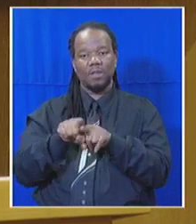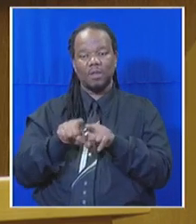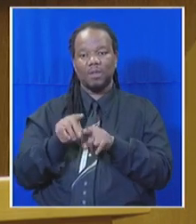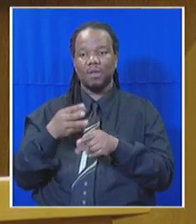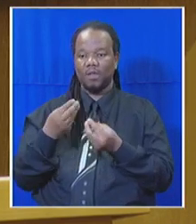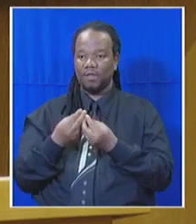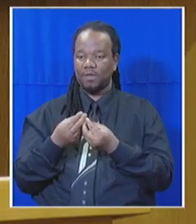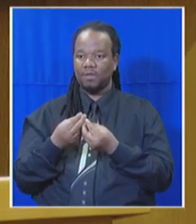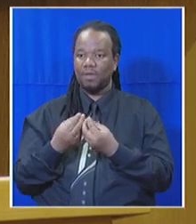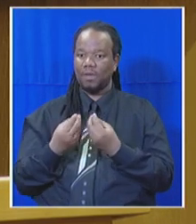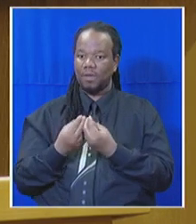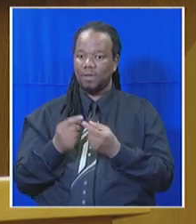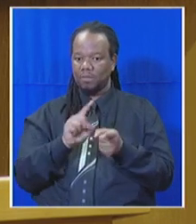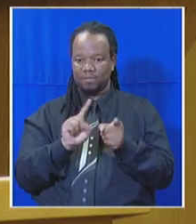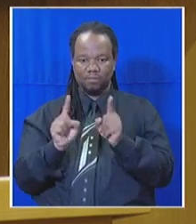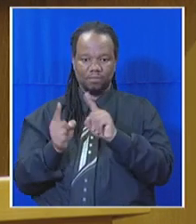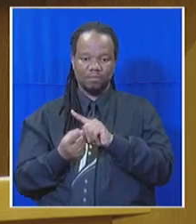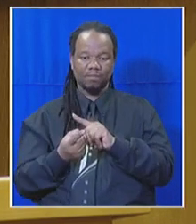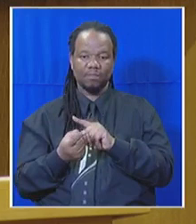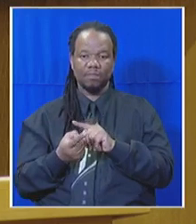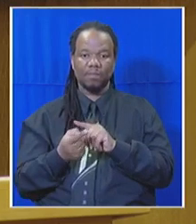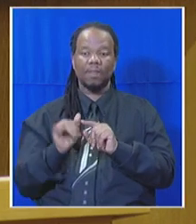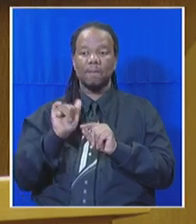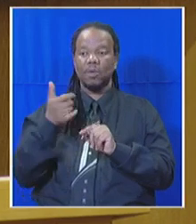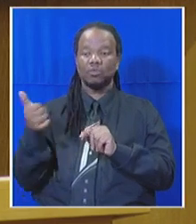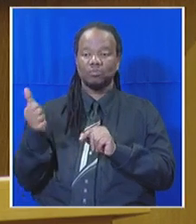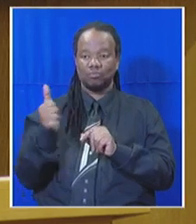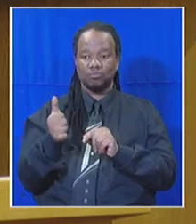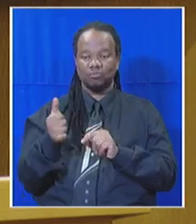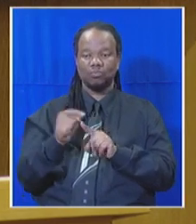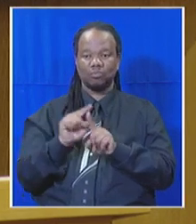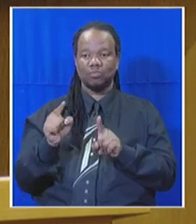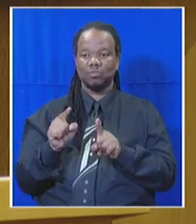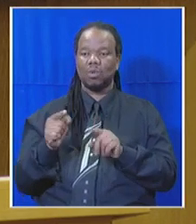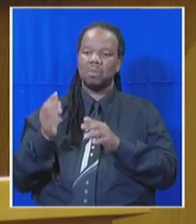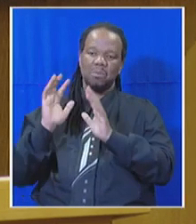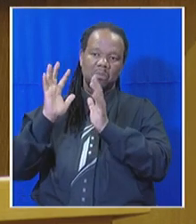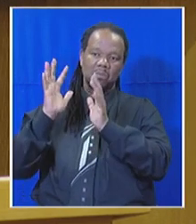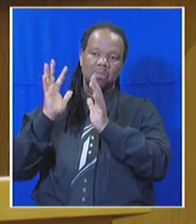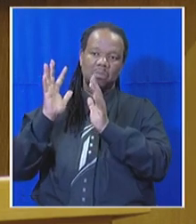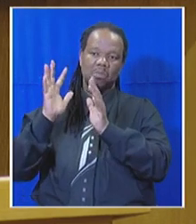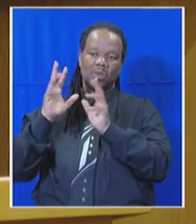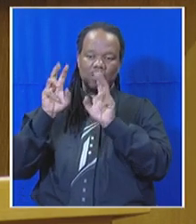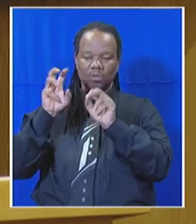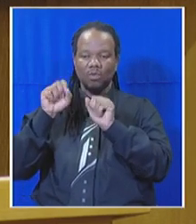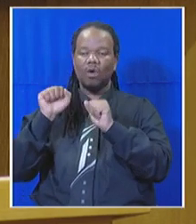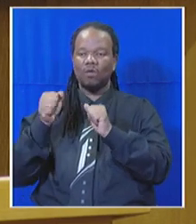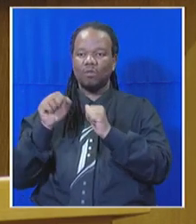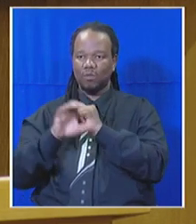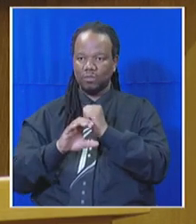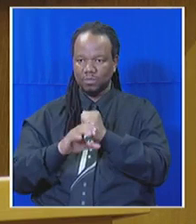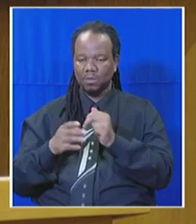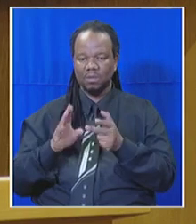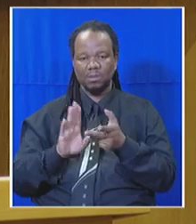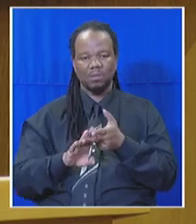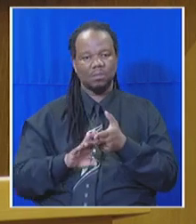turnaround under the leadership of Judge Malamba and must be congratulated for an outstanding performance and constitution. An undertaking to try